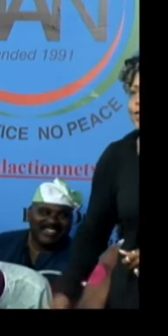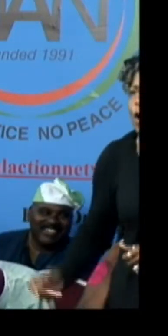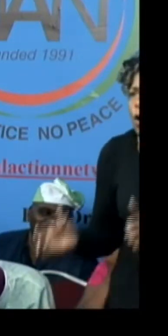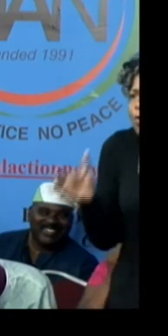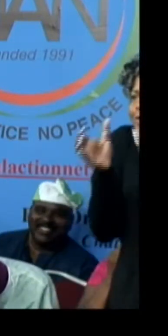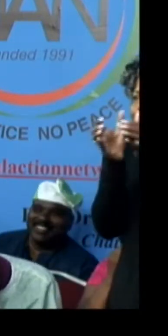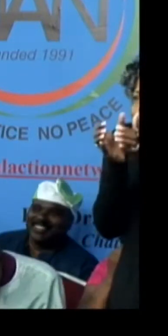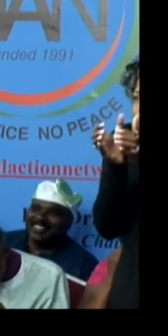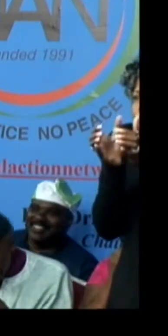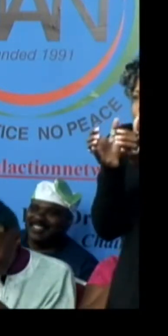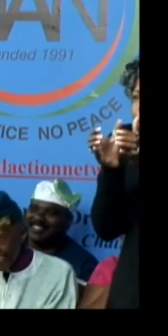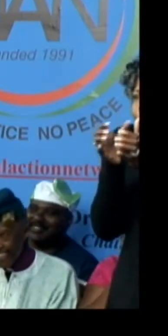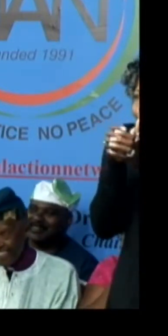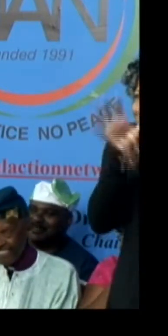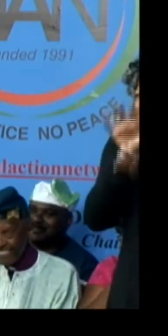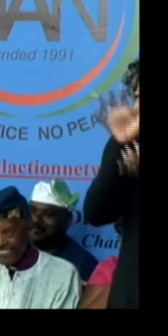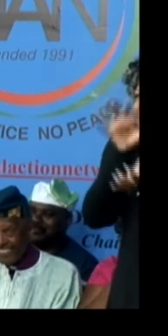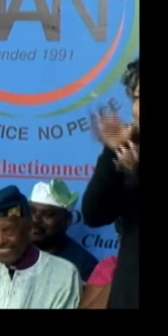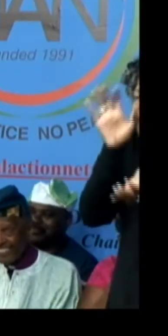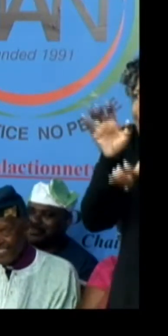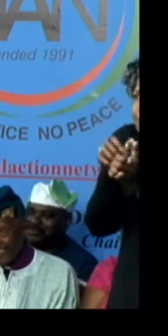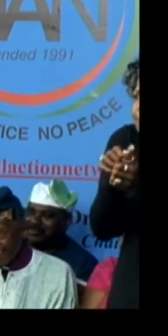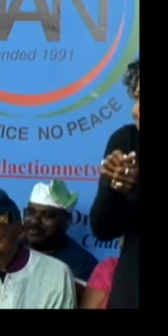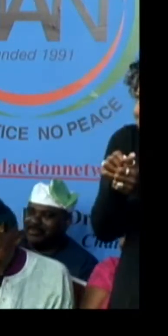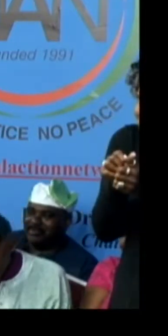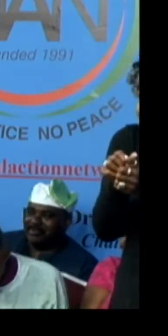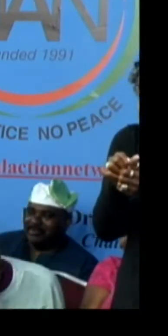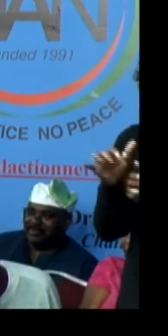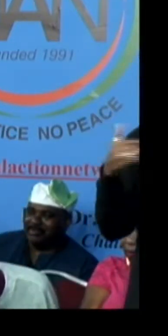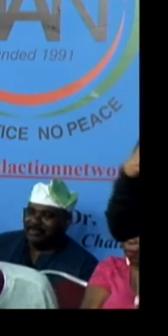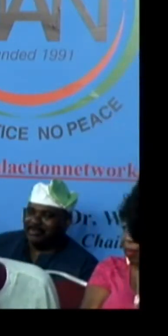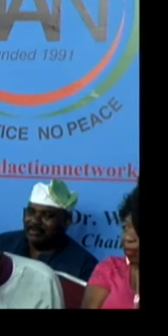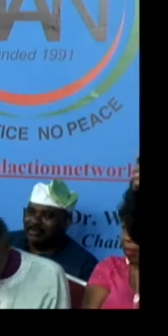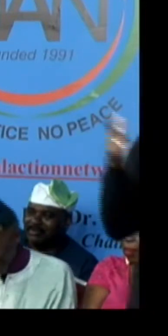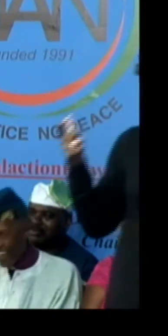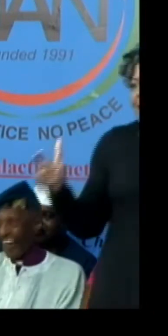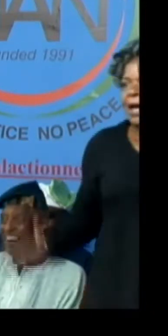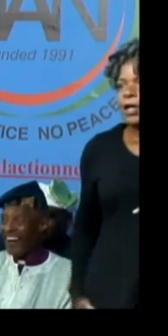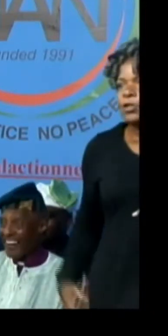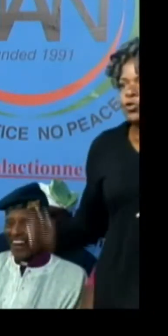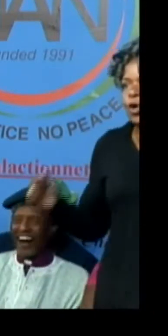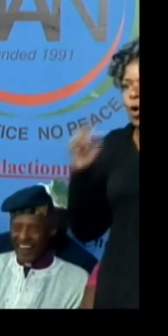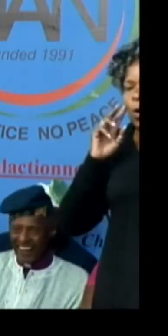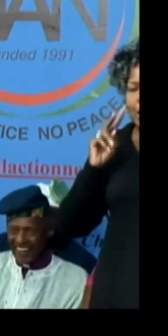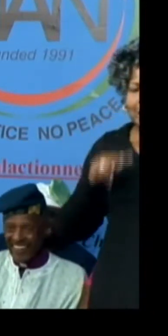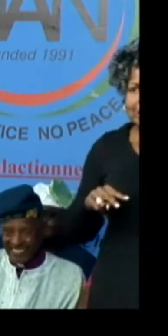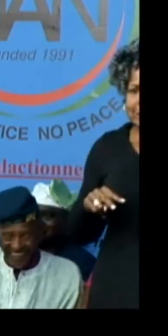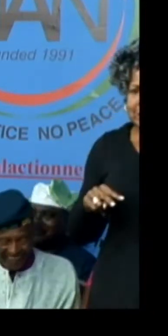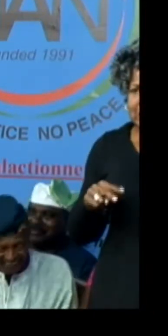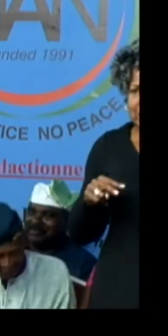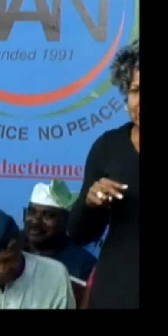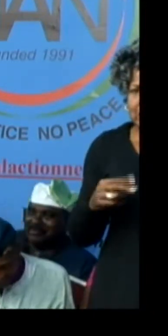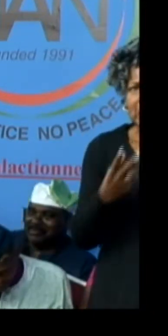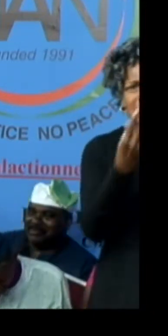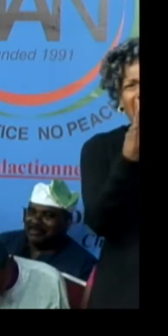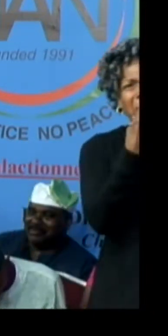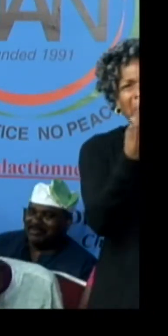And that's what happened in Washington. You got these little political chihuahuas running y'all all over the county.